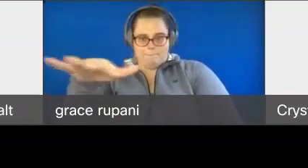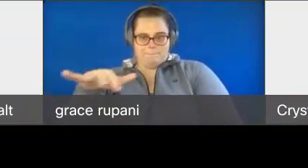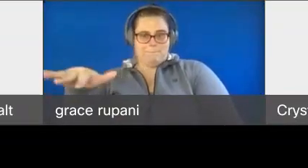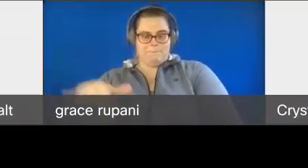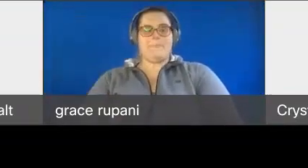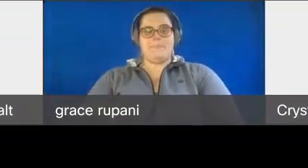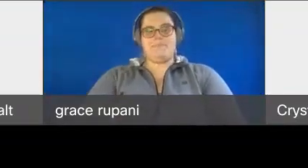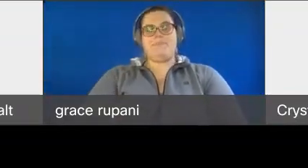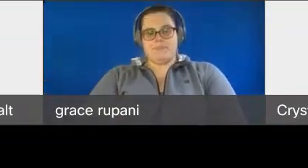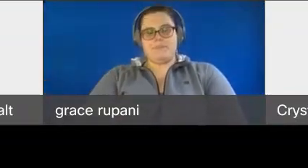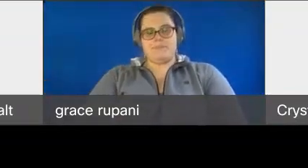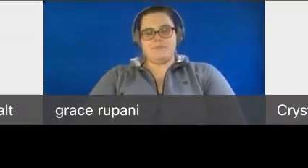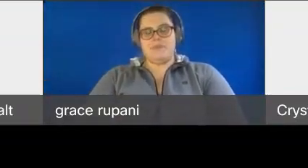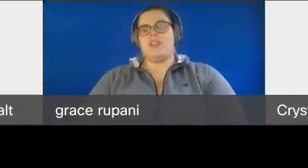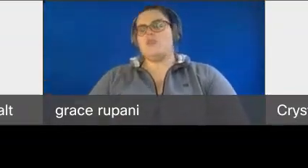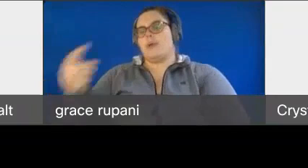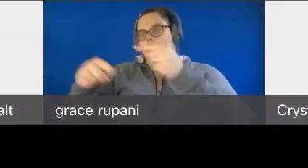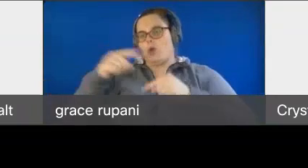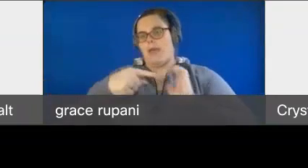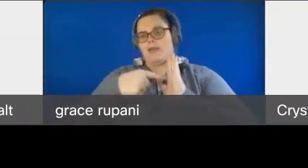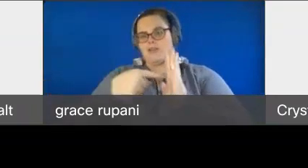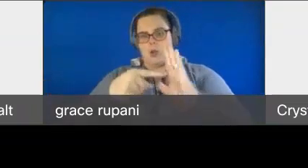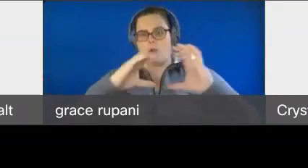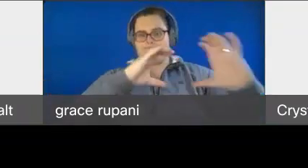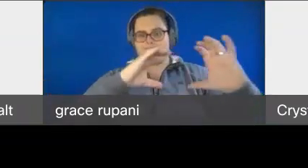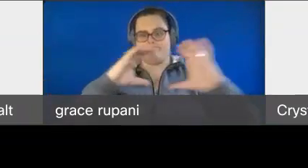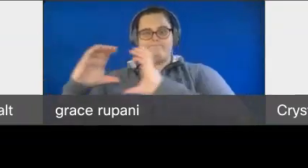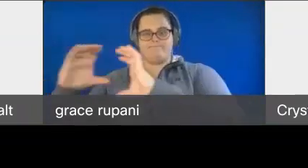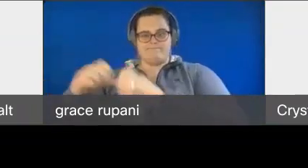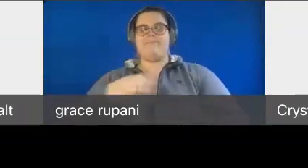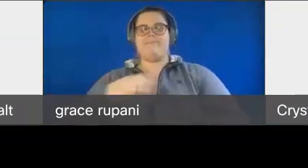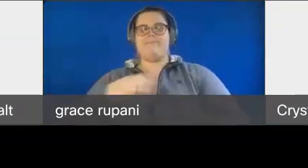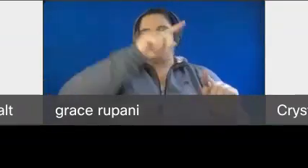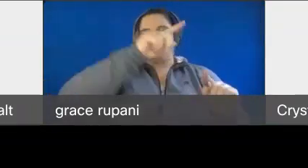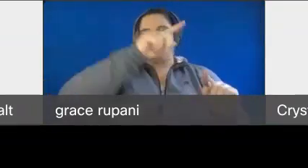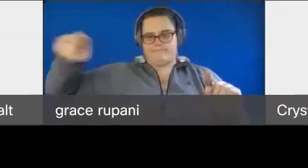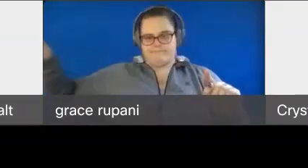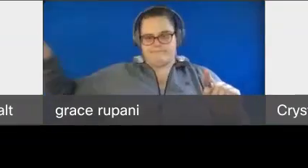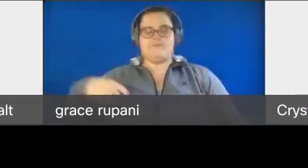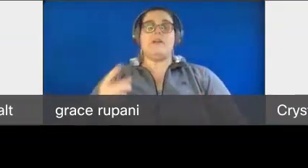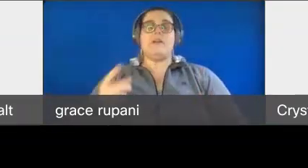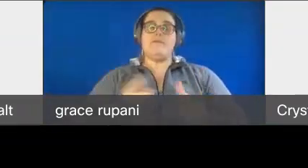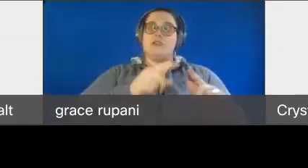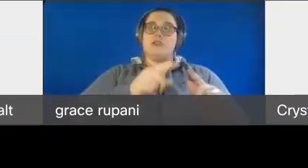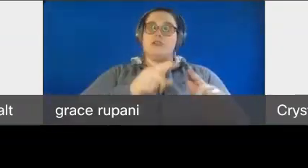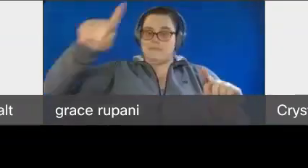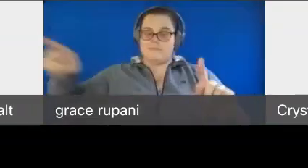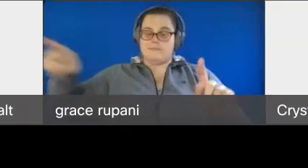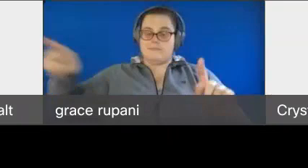I'm sorry, just going back here. So the total number as of today of people who have been infected with COVID